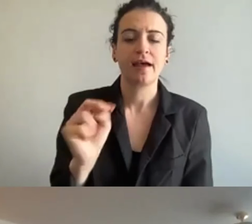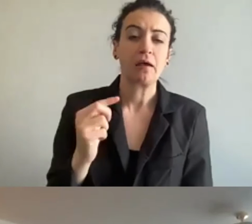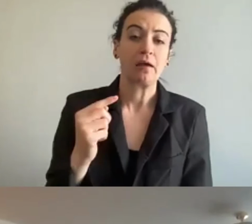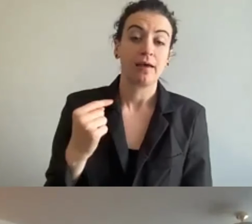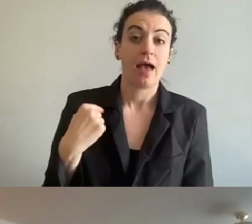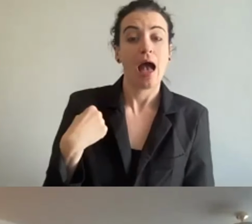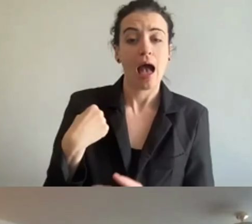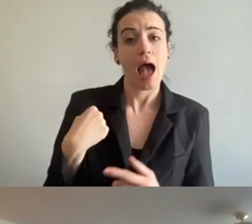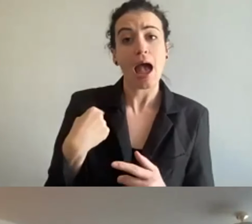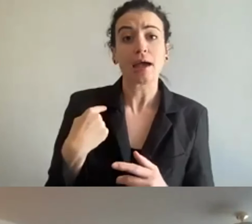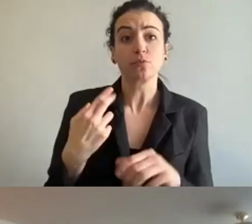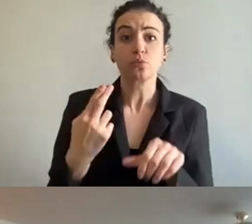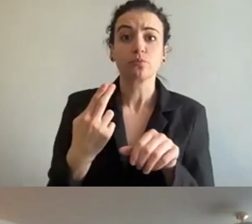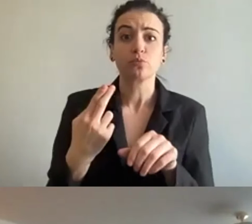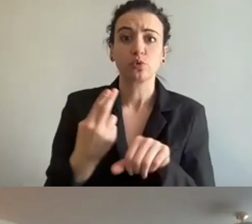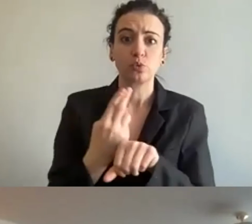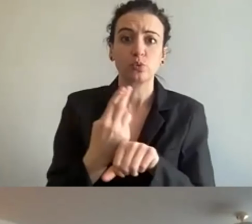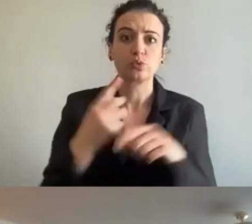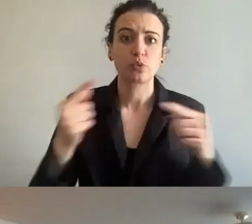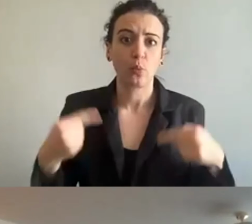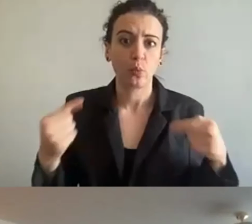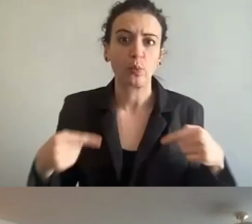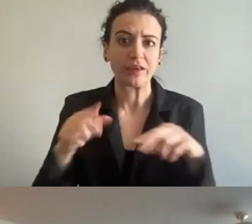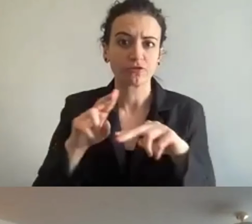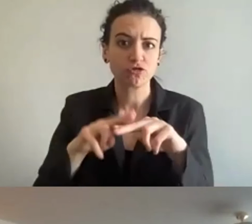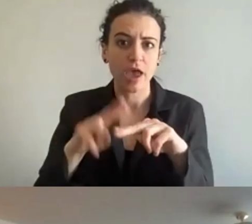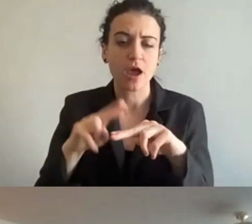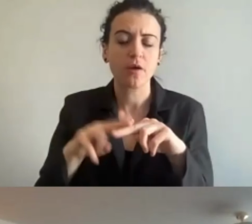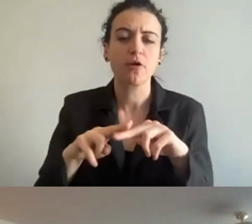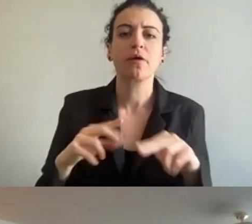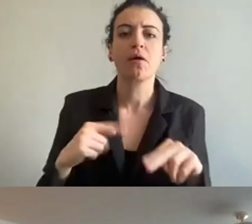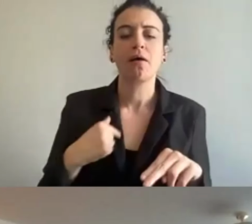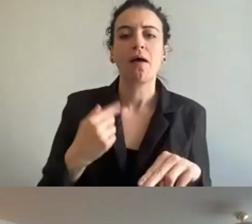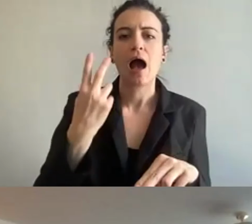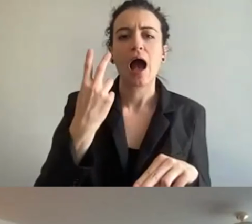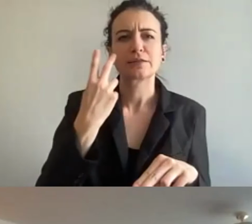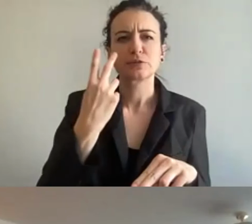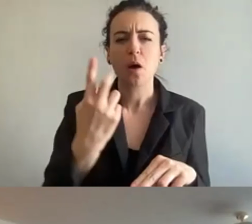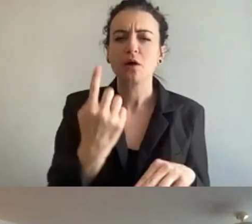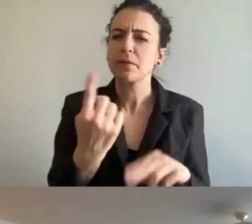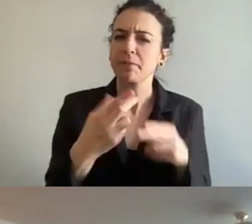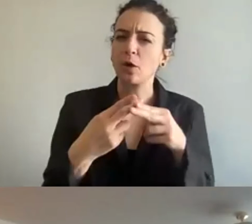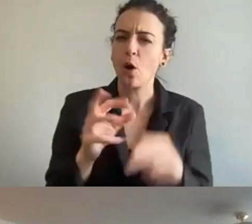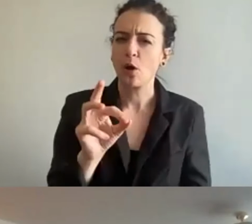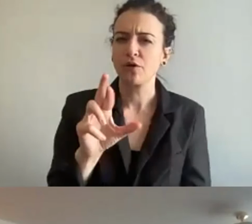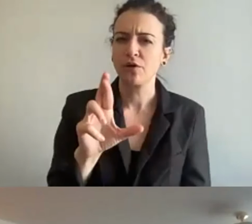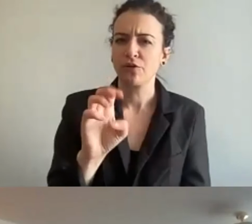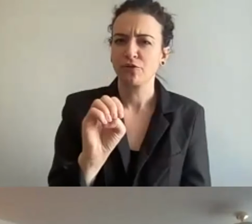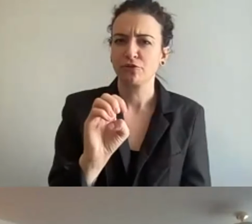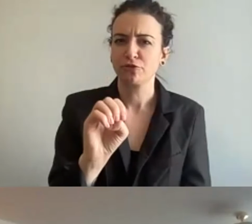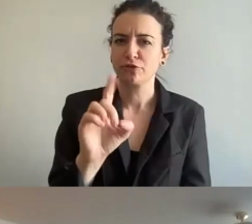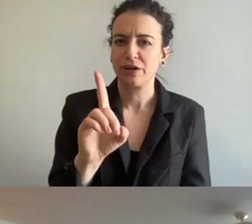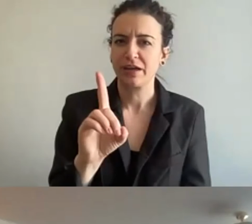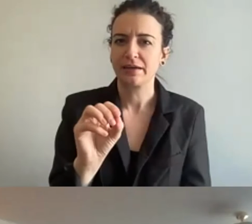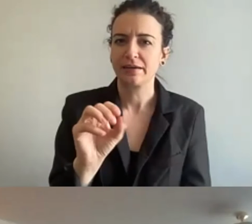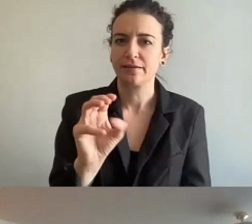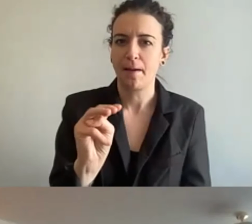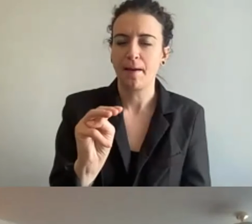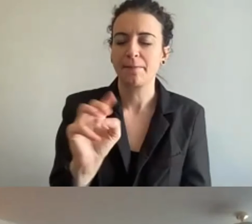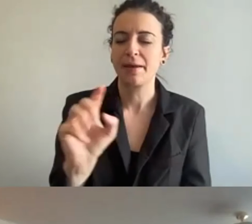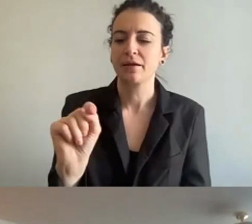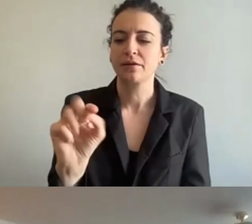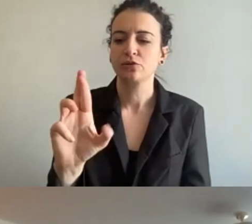bound also, and I saw this thing called the Freedom Track. Now, track is spelled different, TRAX, if you